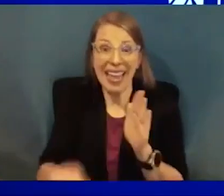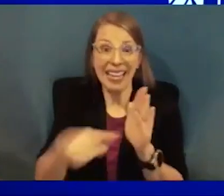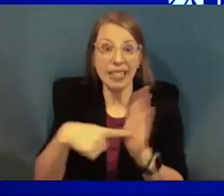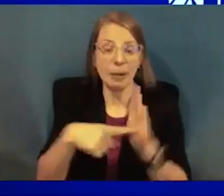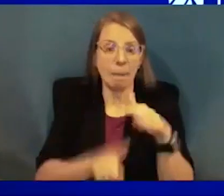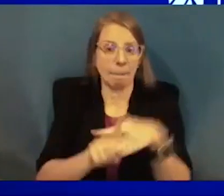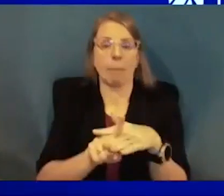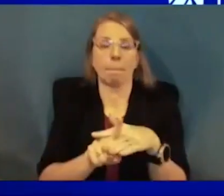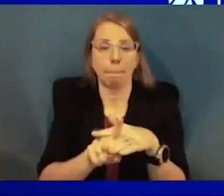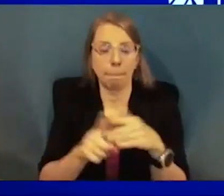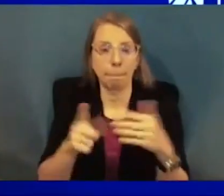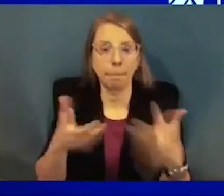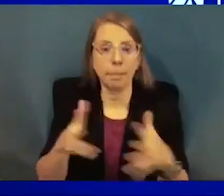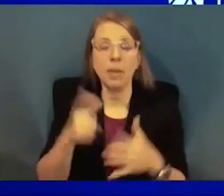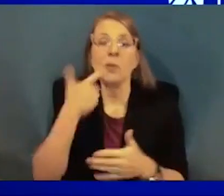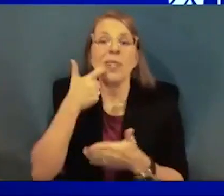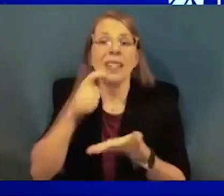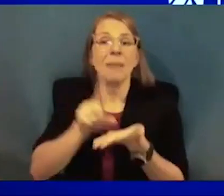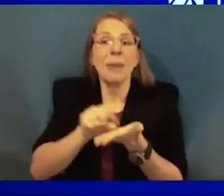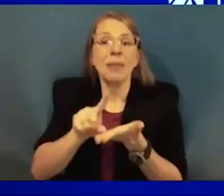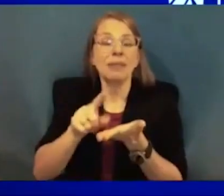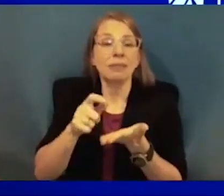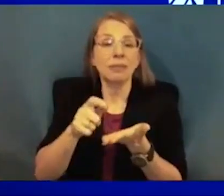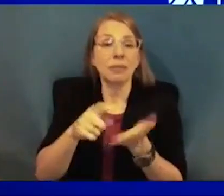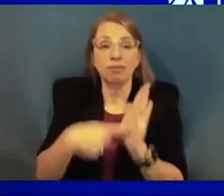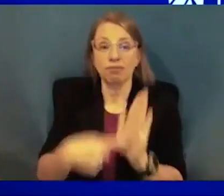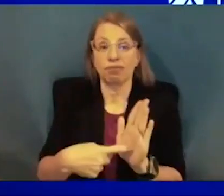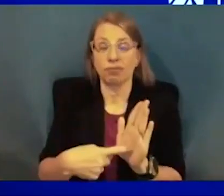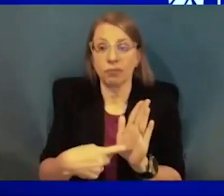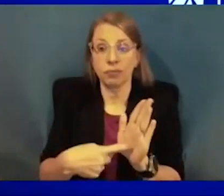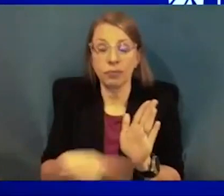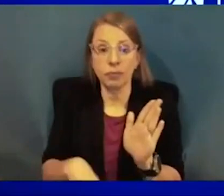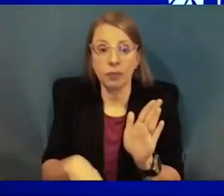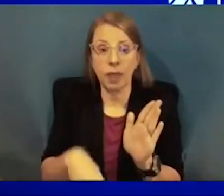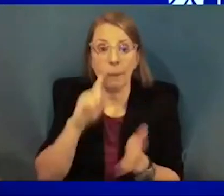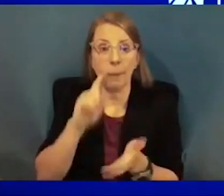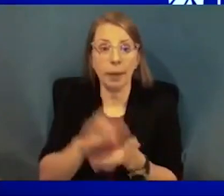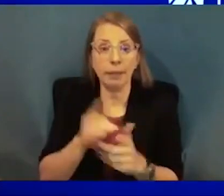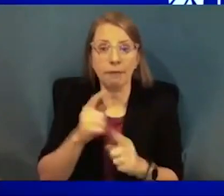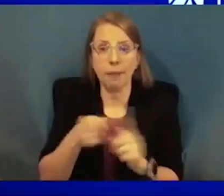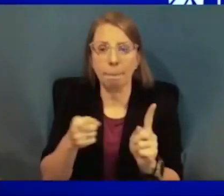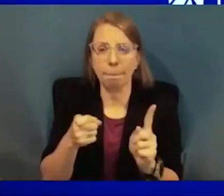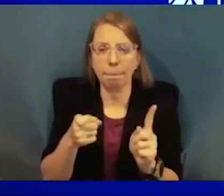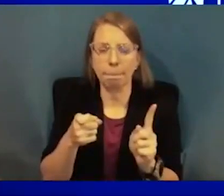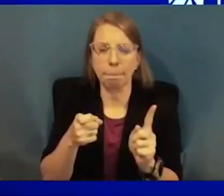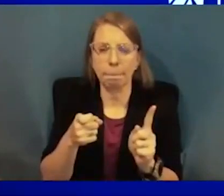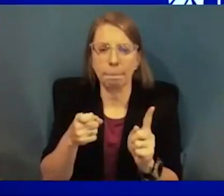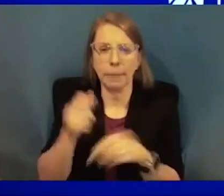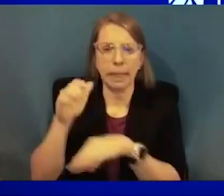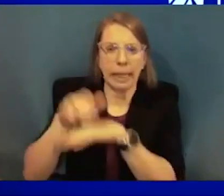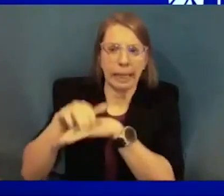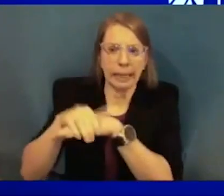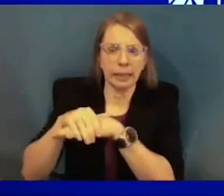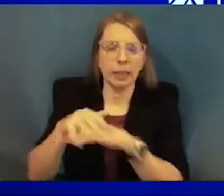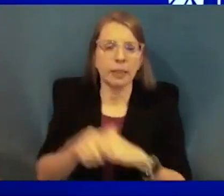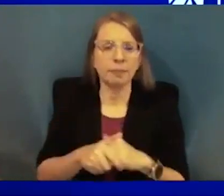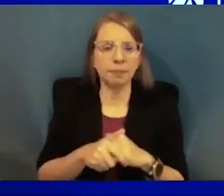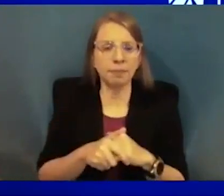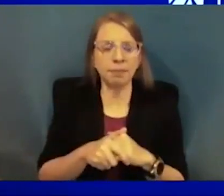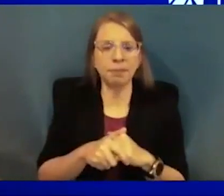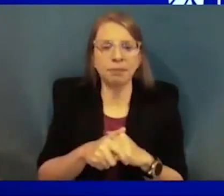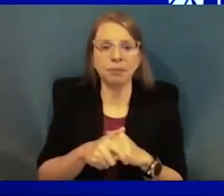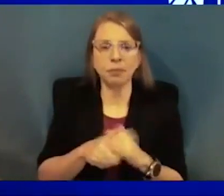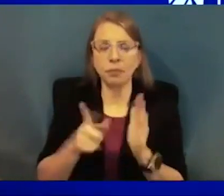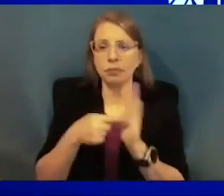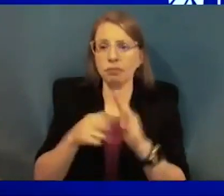publication also that just showed, looking, I believe it was from England, that showed that even up to a